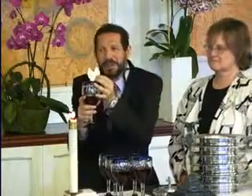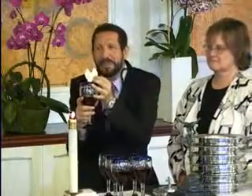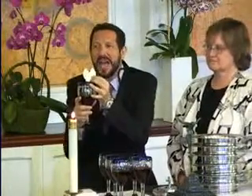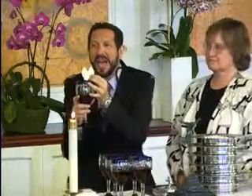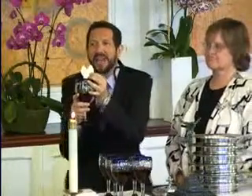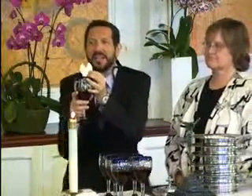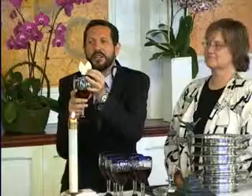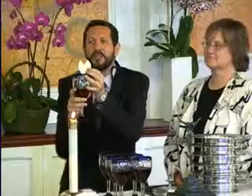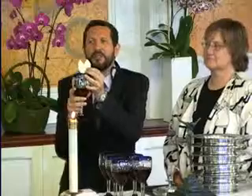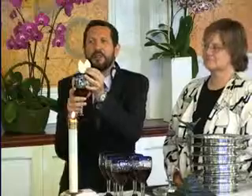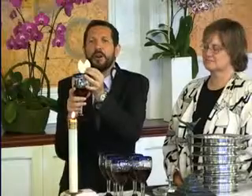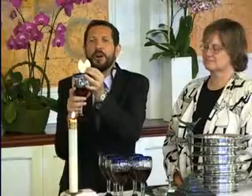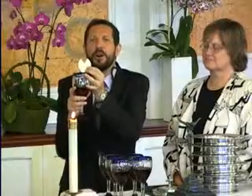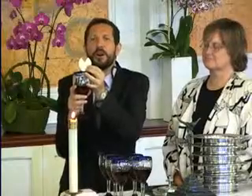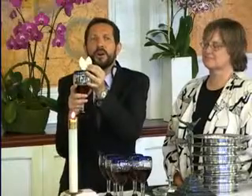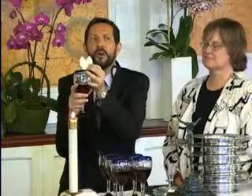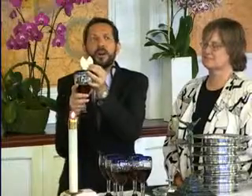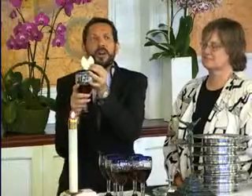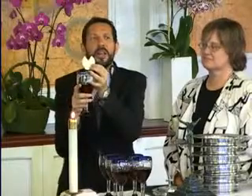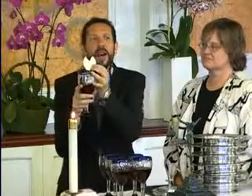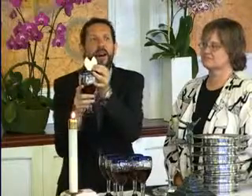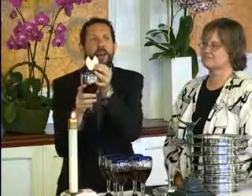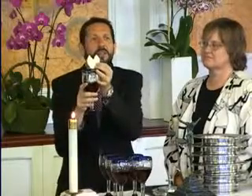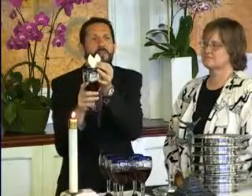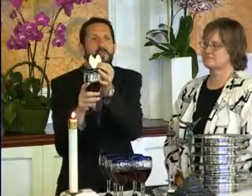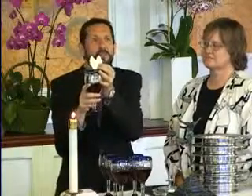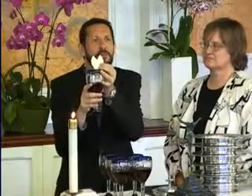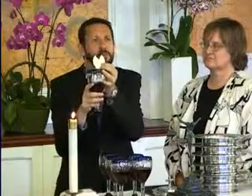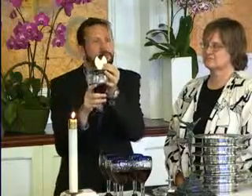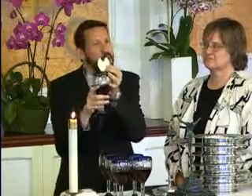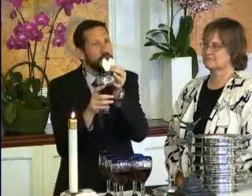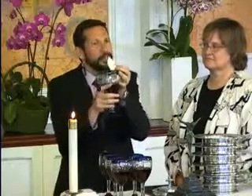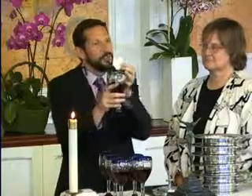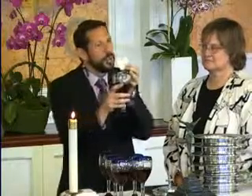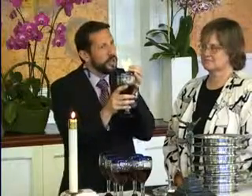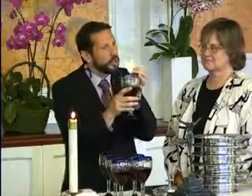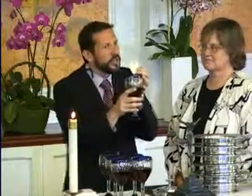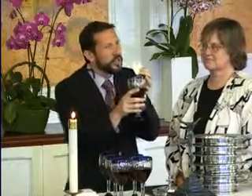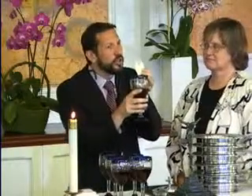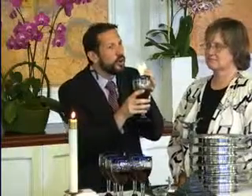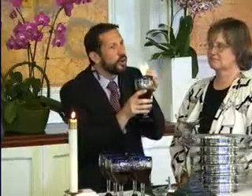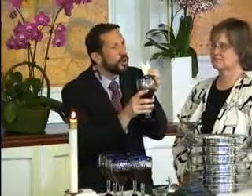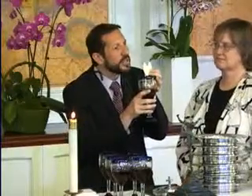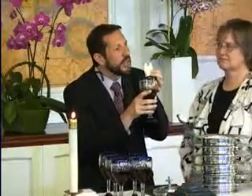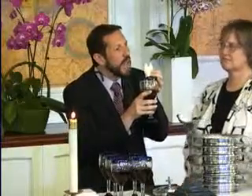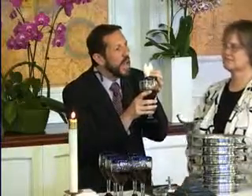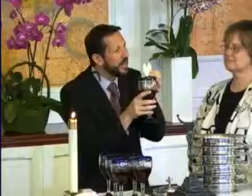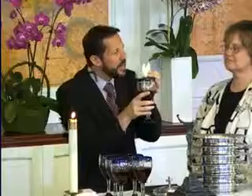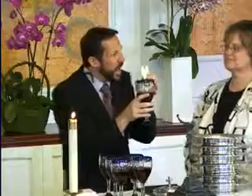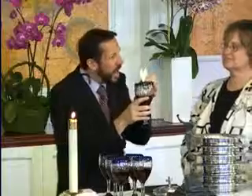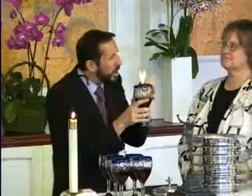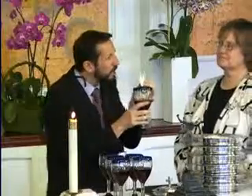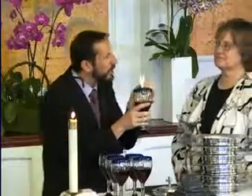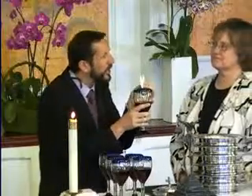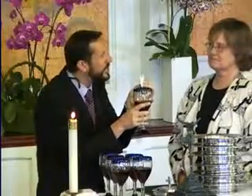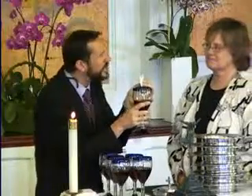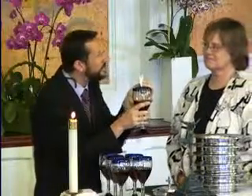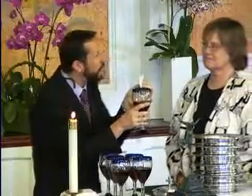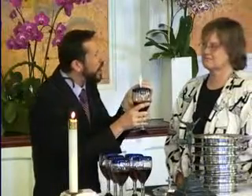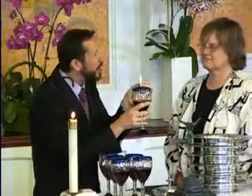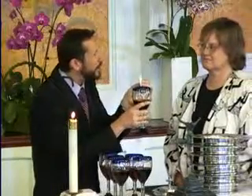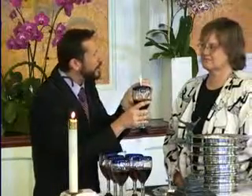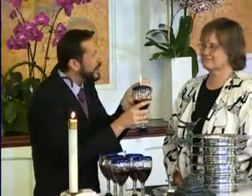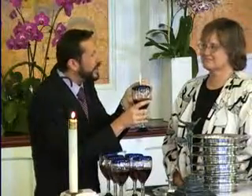And we thank you for your love, which was yours and now